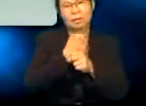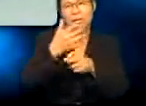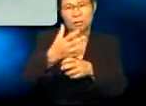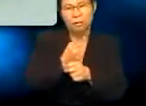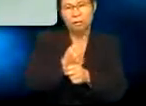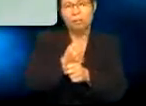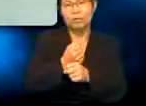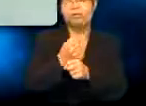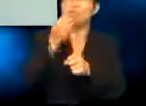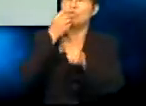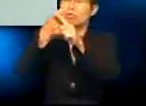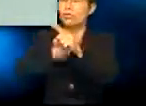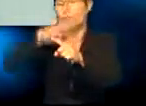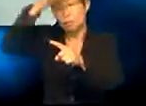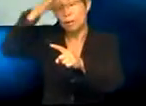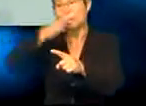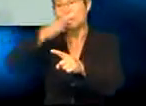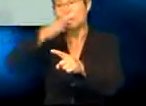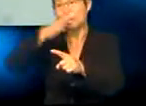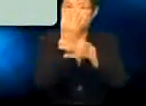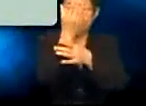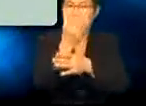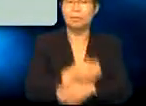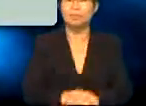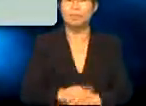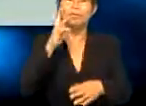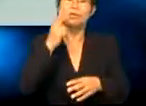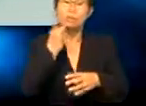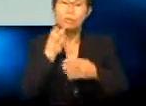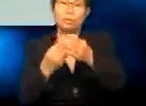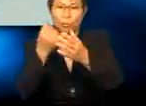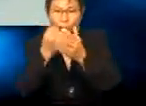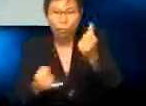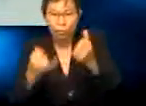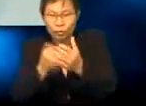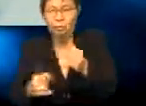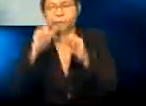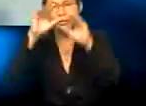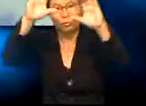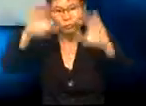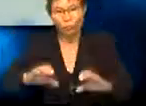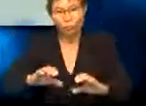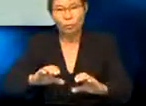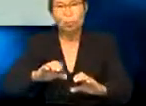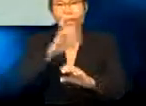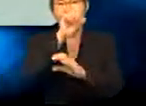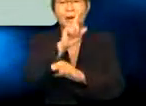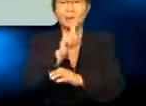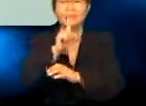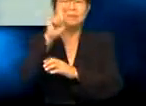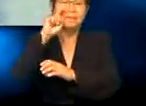the parent plant. Since vegetative reproduction is a form of